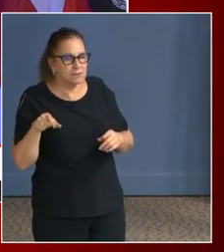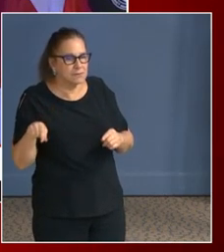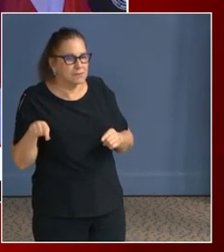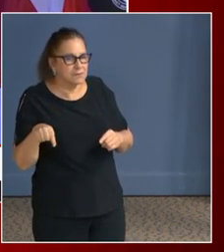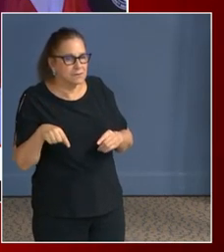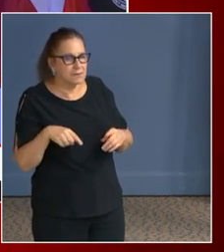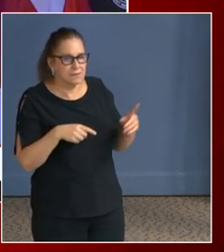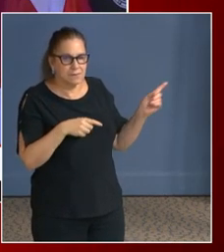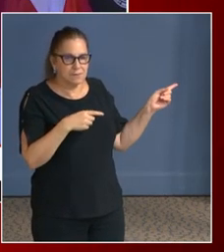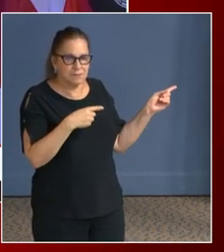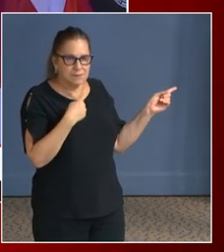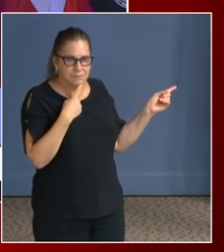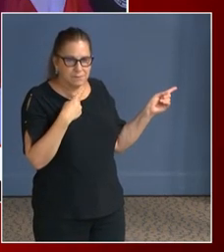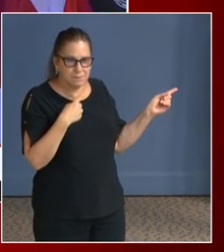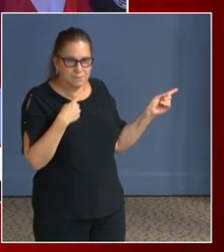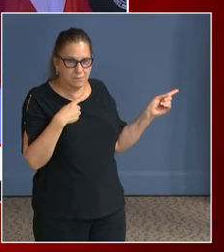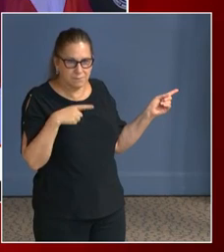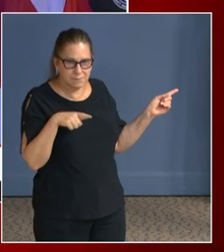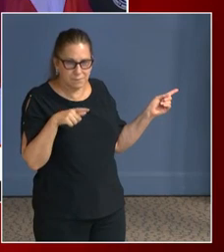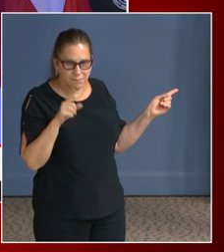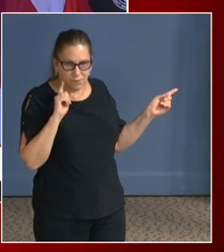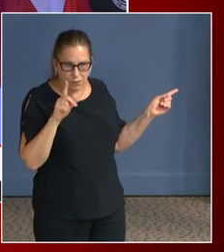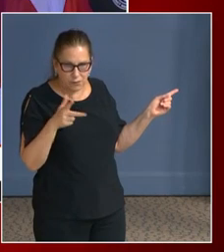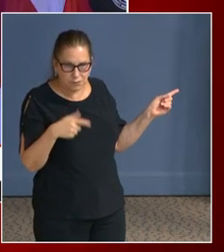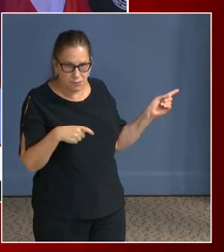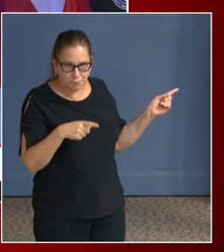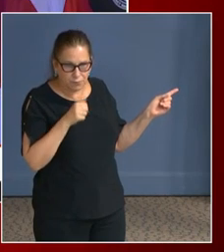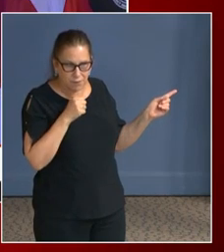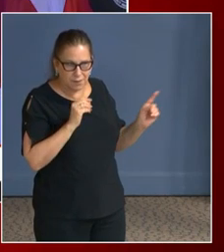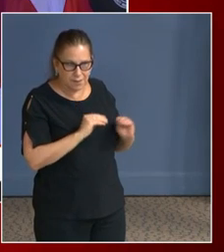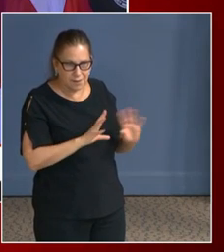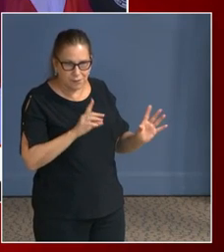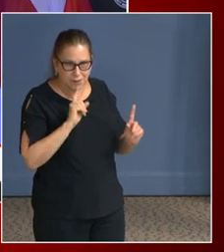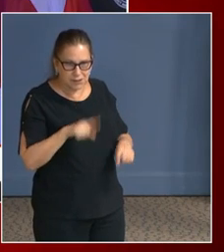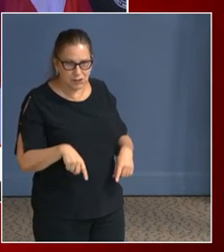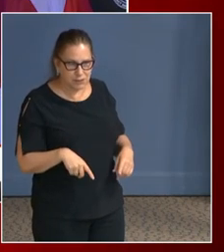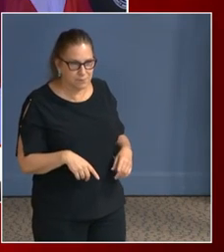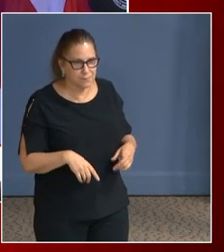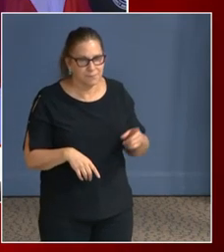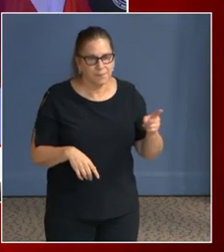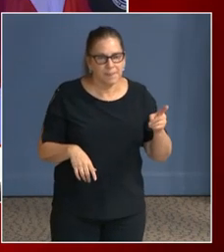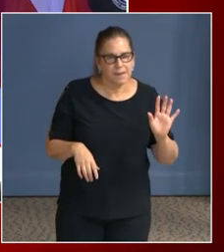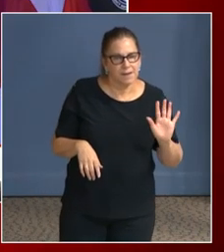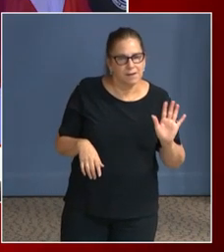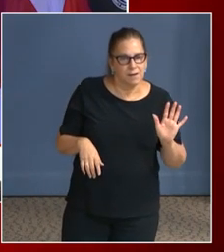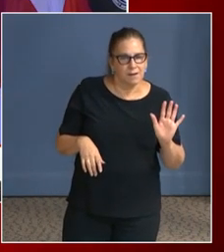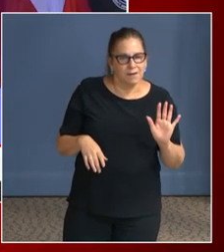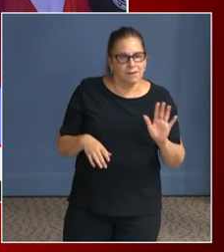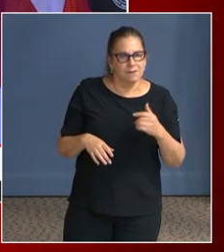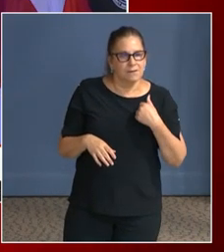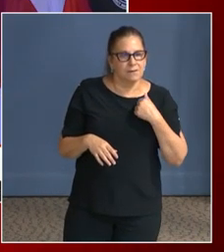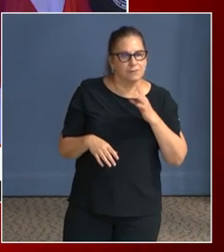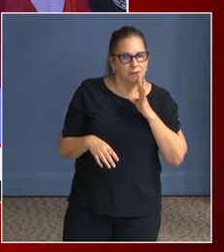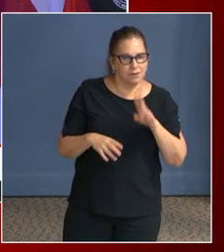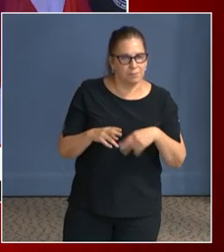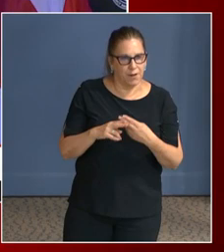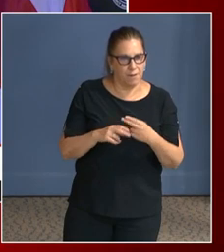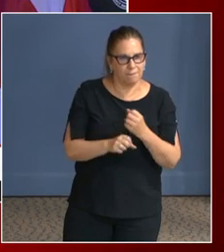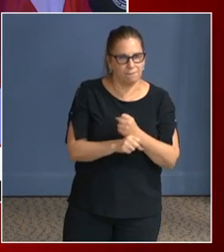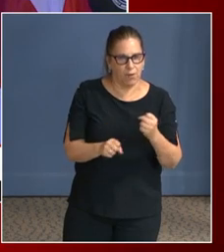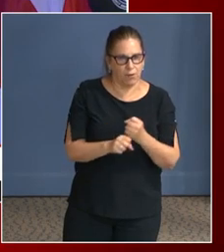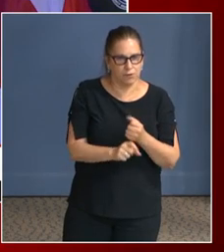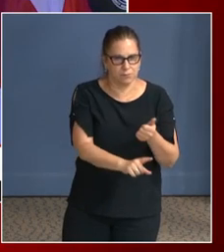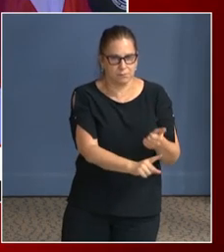said it for the third time. Well, it says right here, illegal versus legal fireworks. So obviously